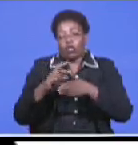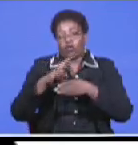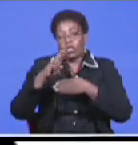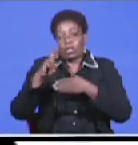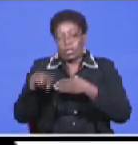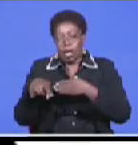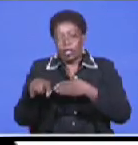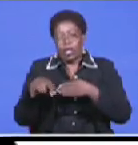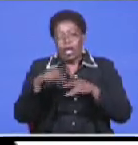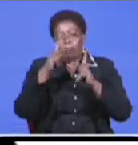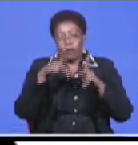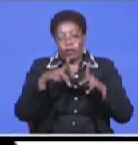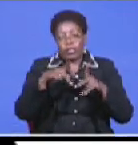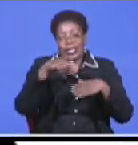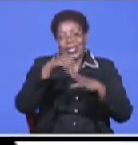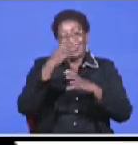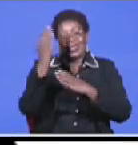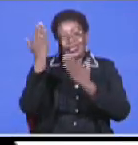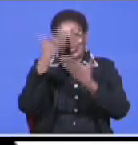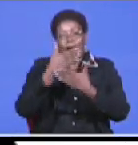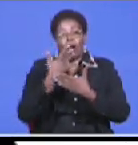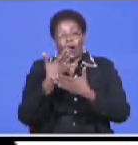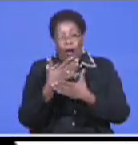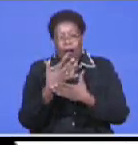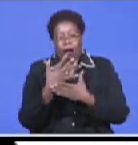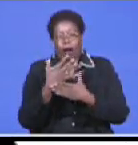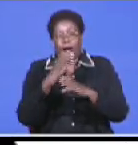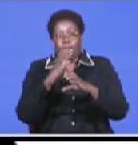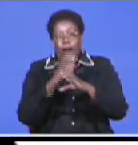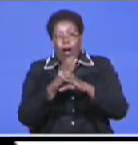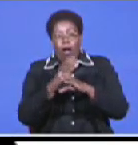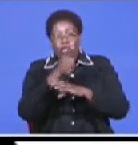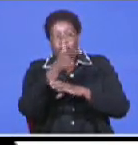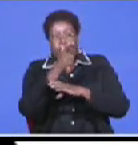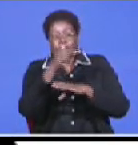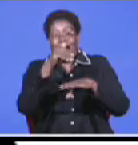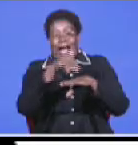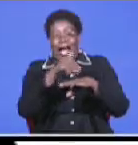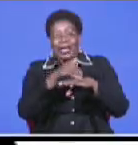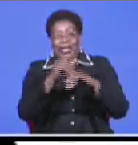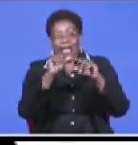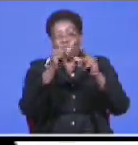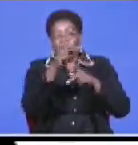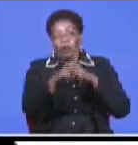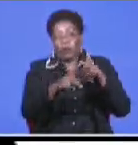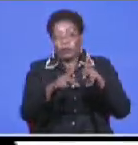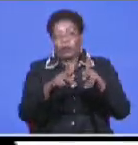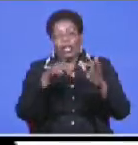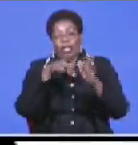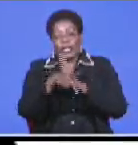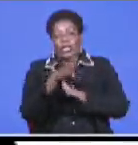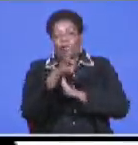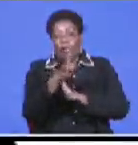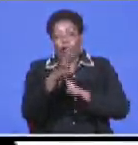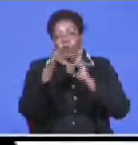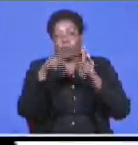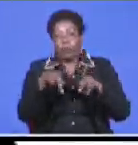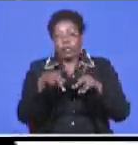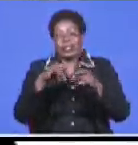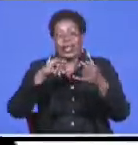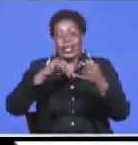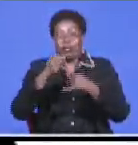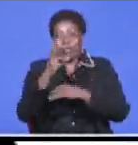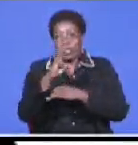of a dark-colored vehicle opened fire in the area of the park, killing four people and injuring six others. Defendants Peter Roll,